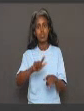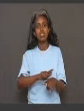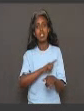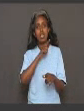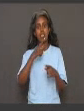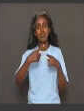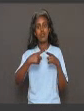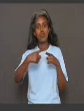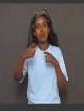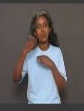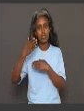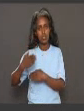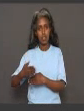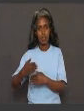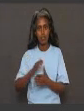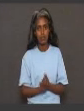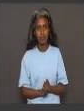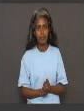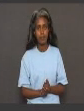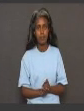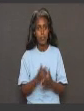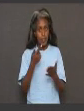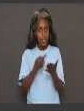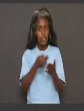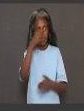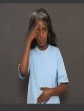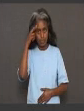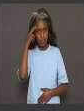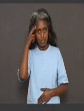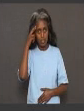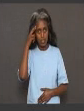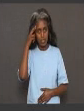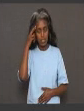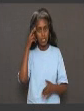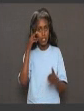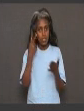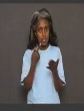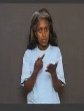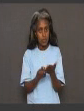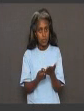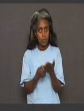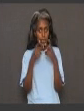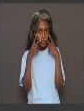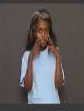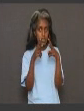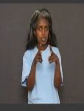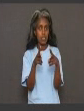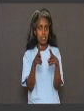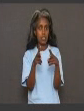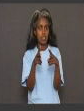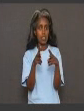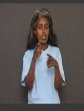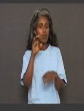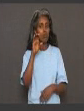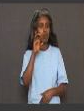the opposite side. In this case, that would be C